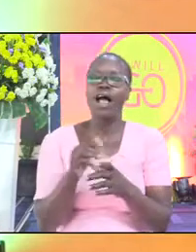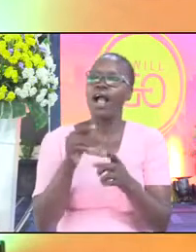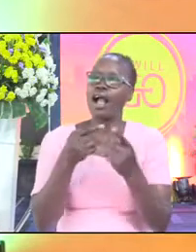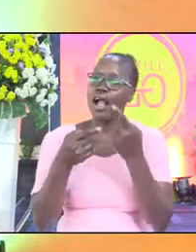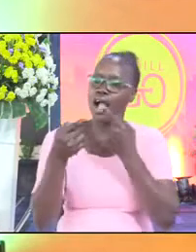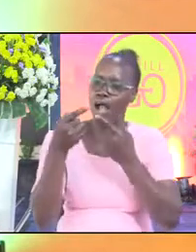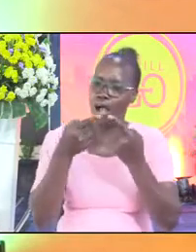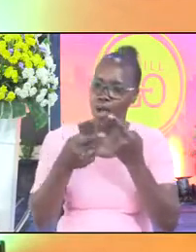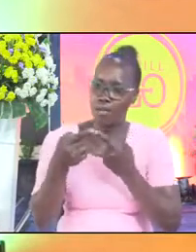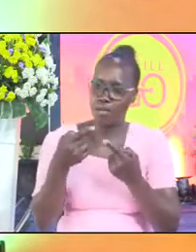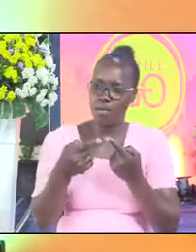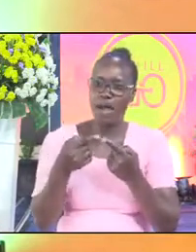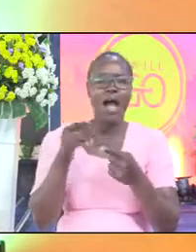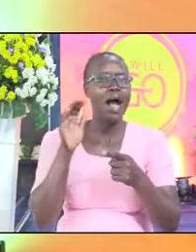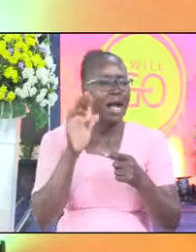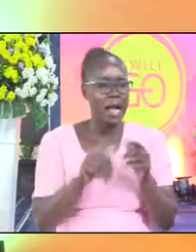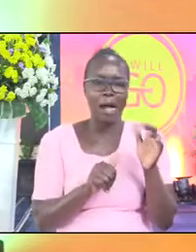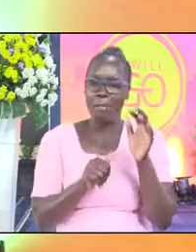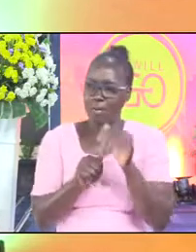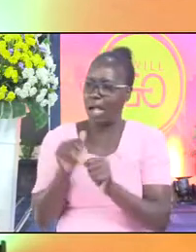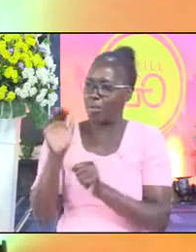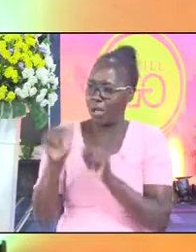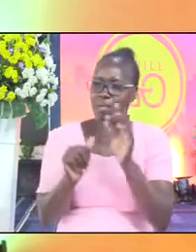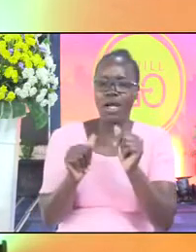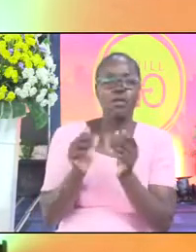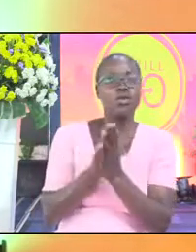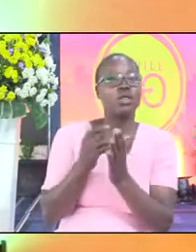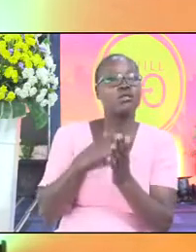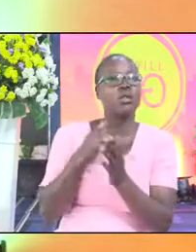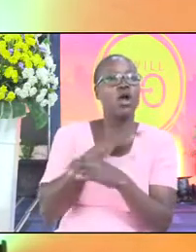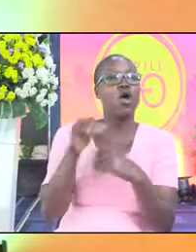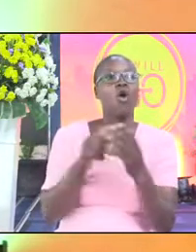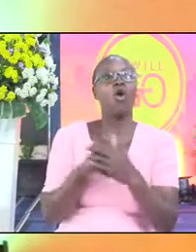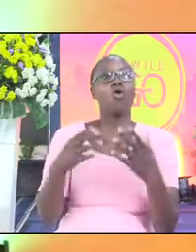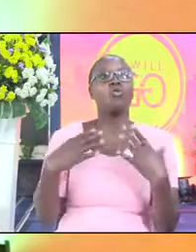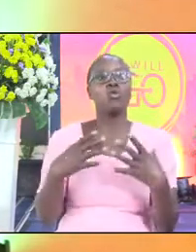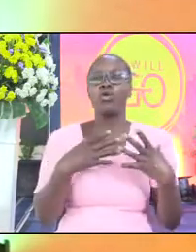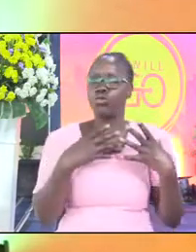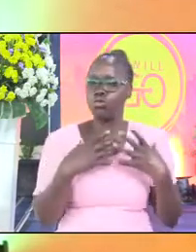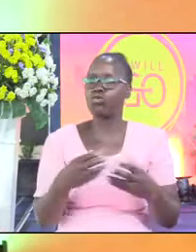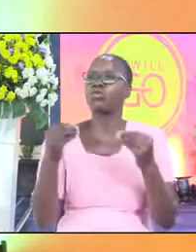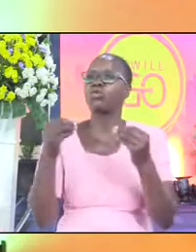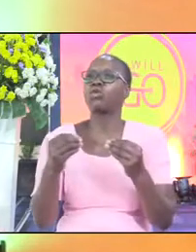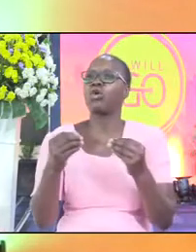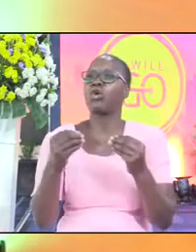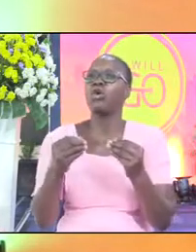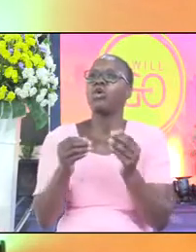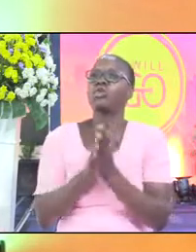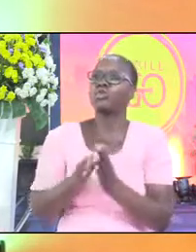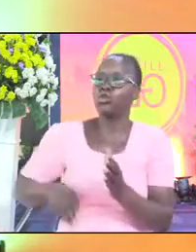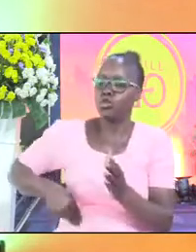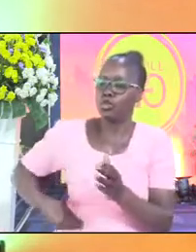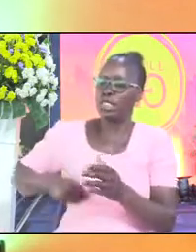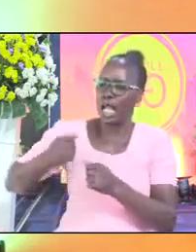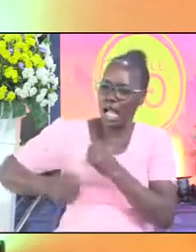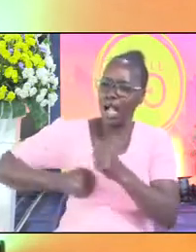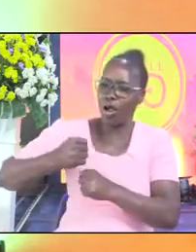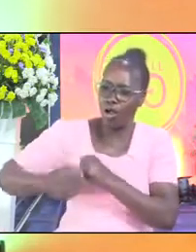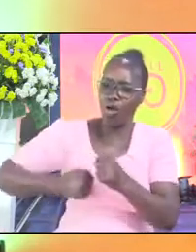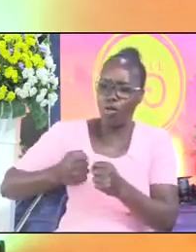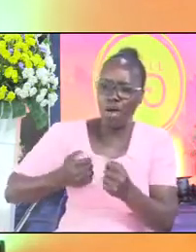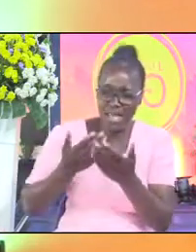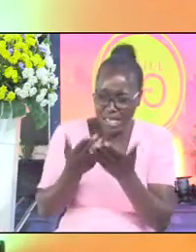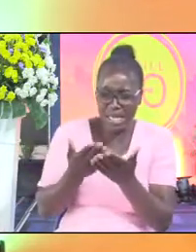Come, come with me, everybody. Let's go to Jacob's well. You better come